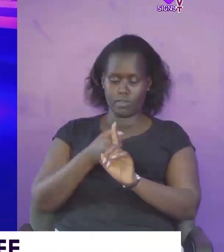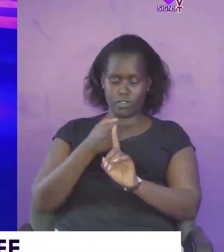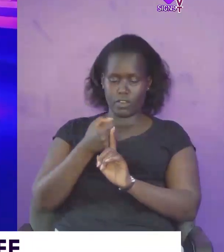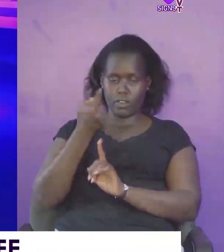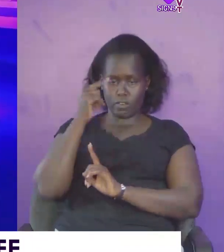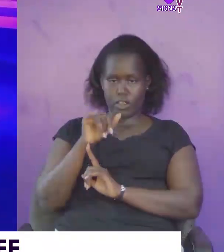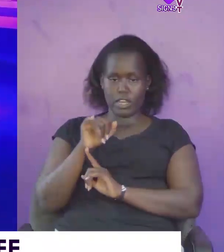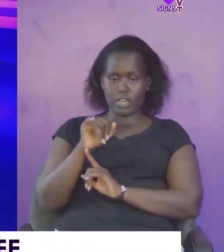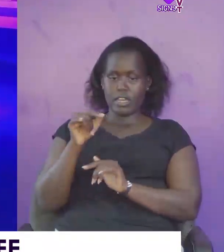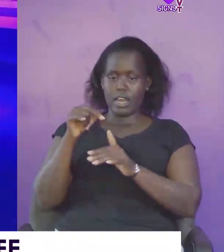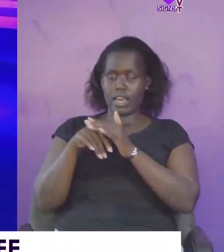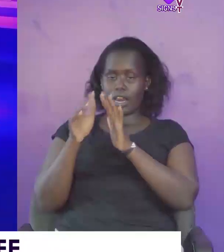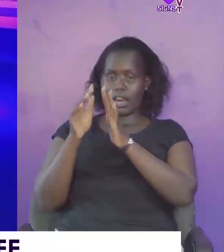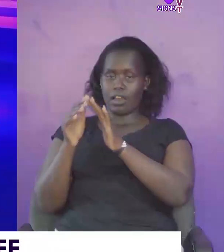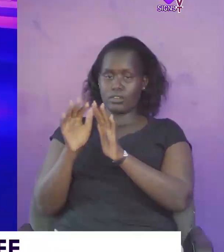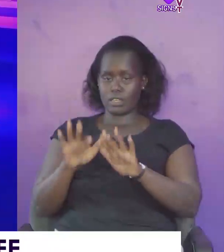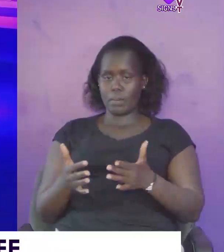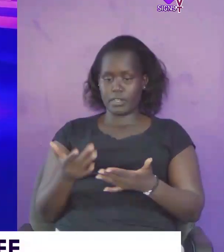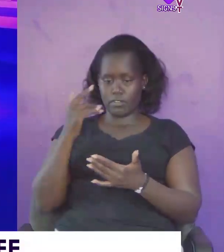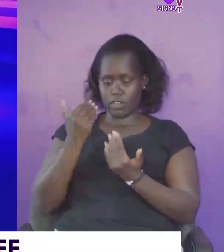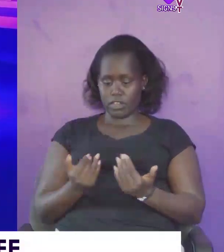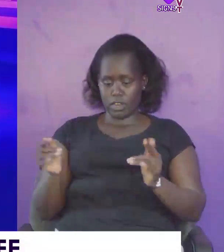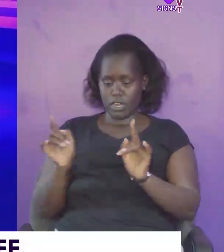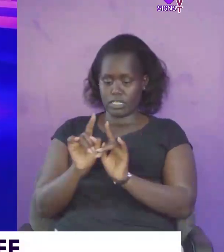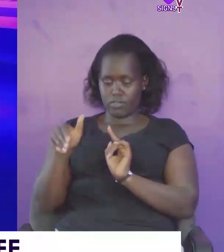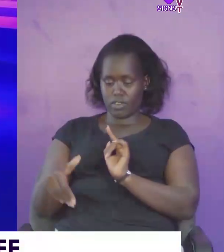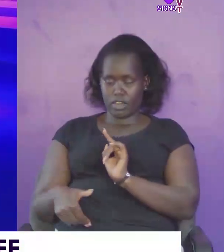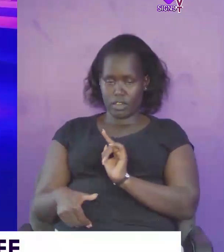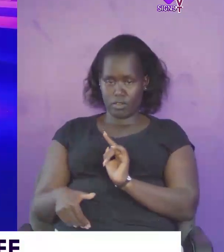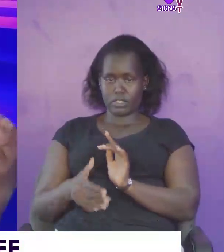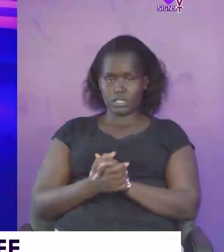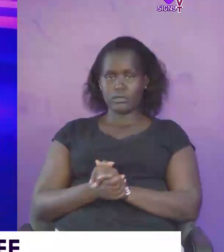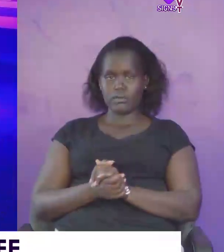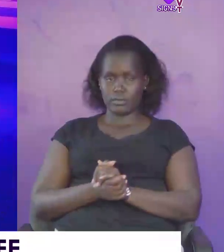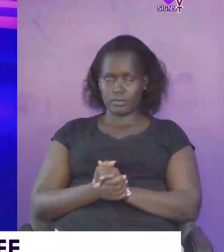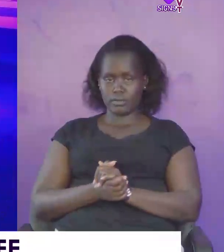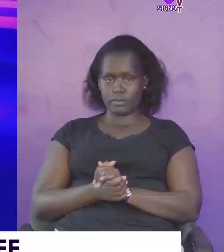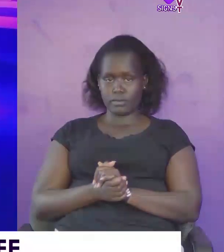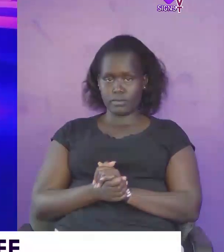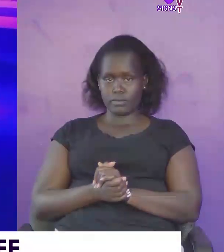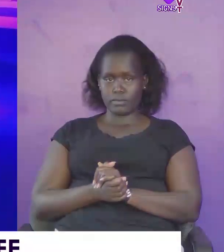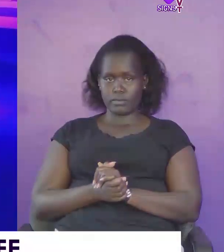indoor parties. I think for the teenagers and children, it is it is more serene, or even